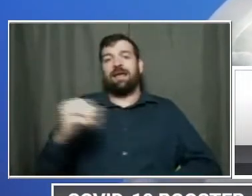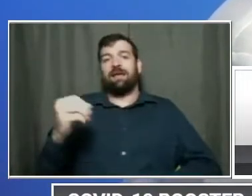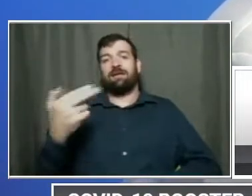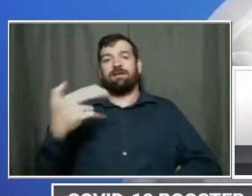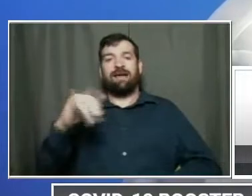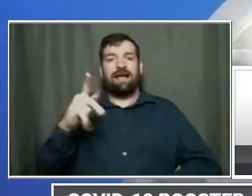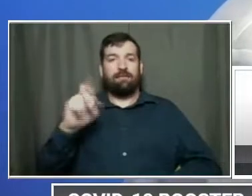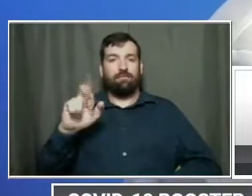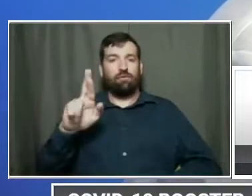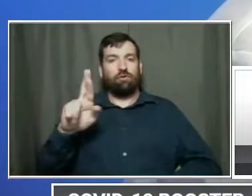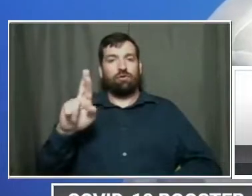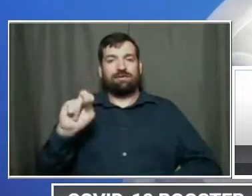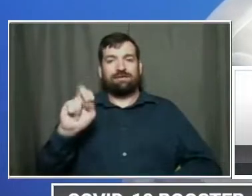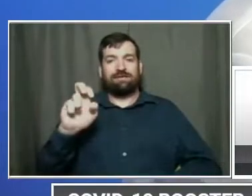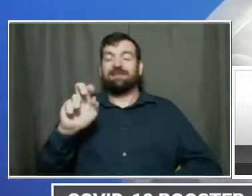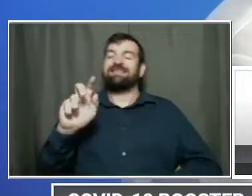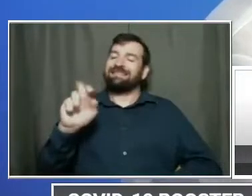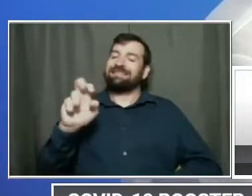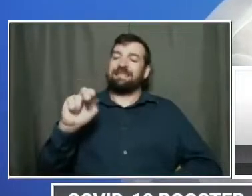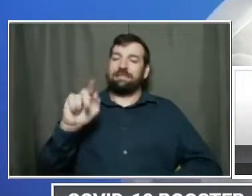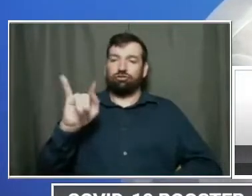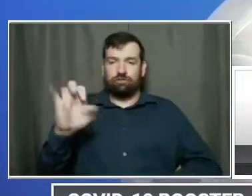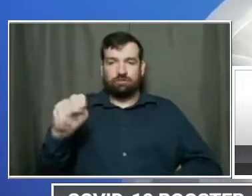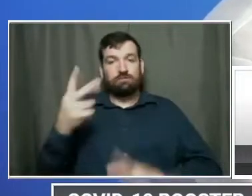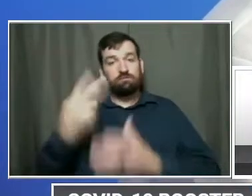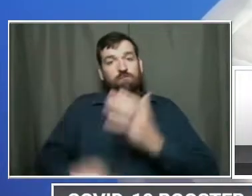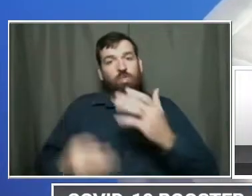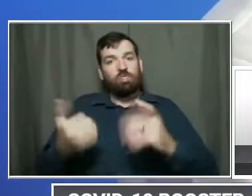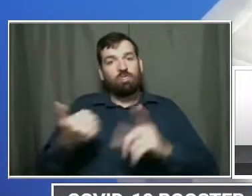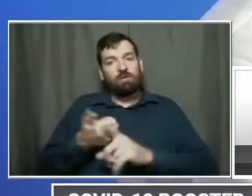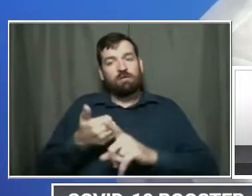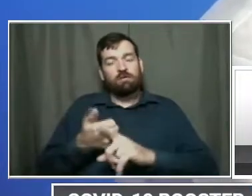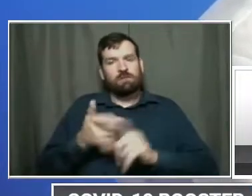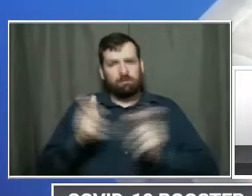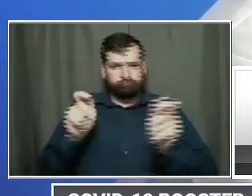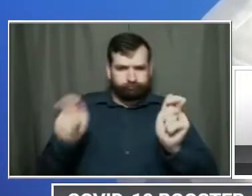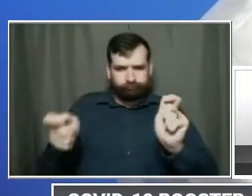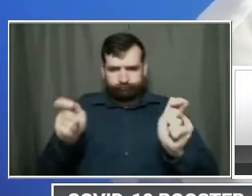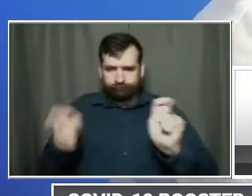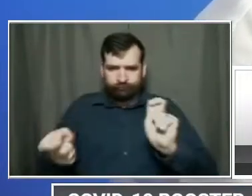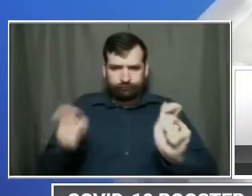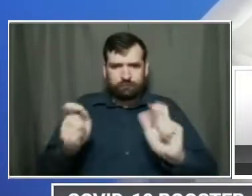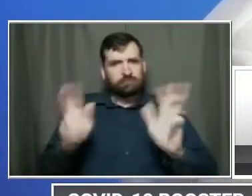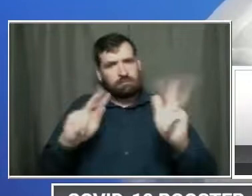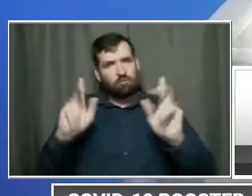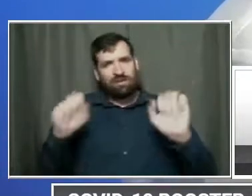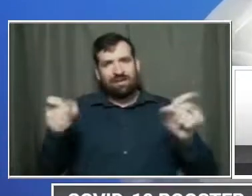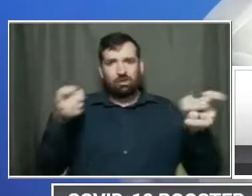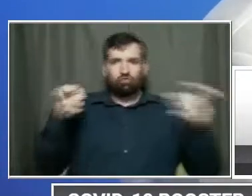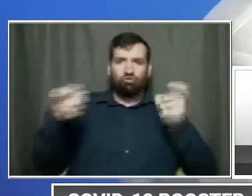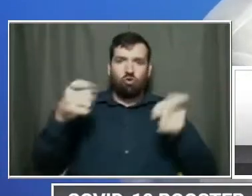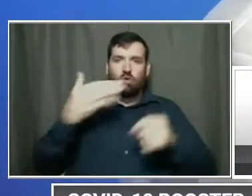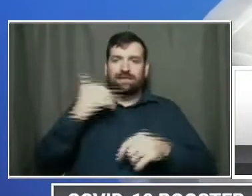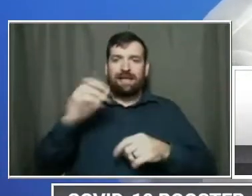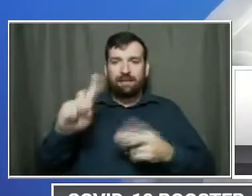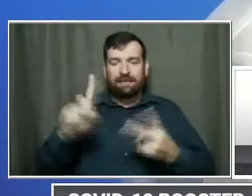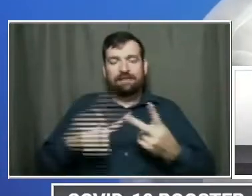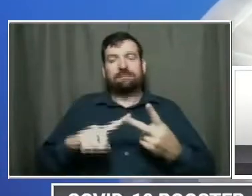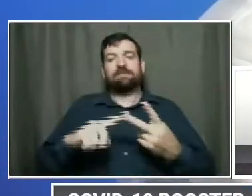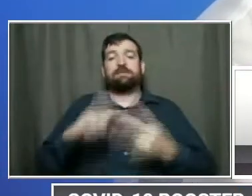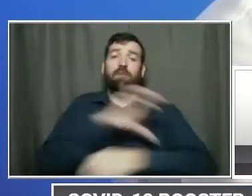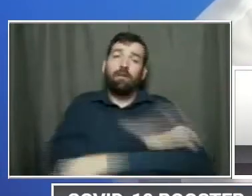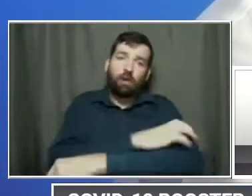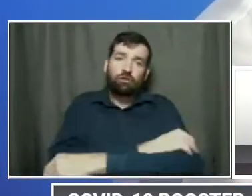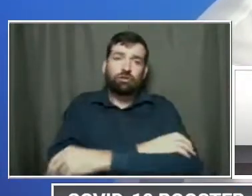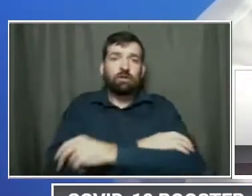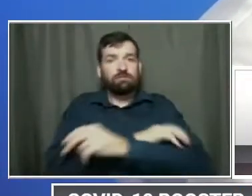second to that. Both of those things are modifiable, right? So if people can control their diabetes or control their blood pressure, they can